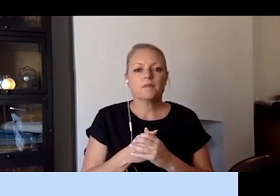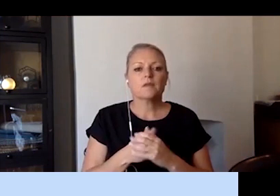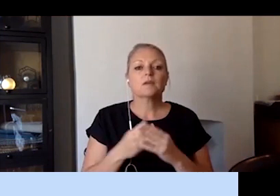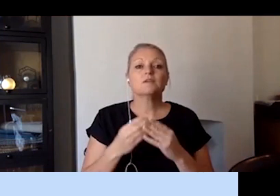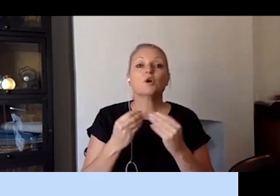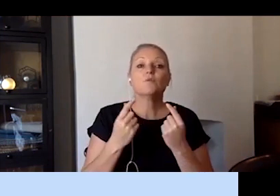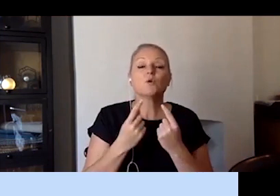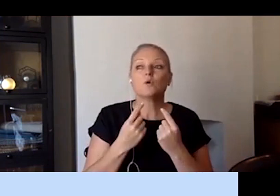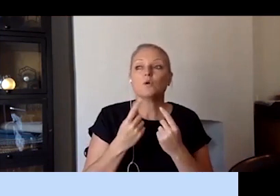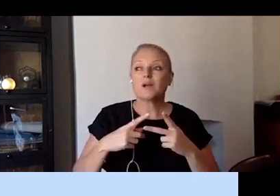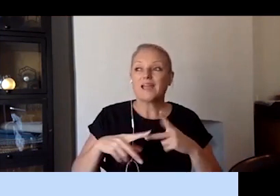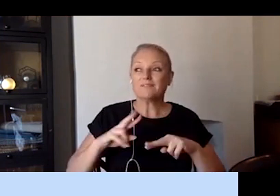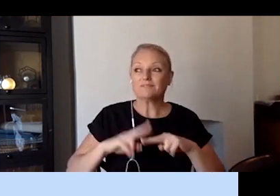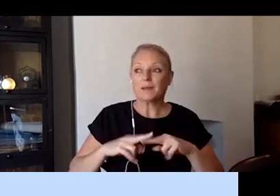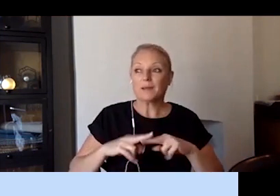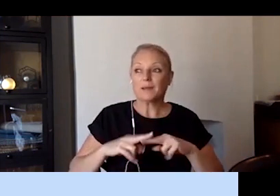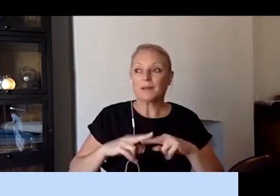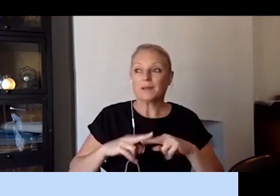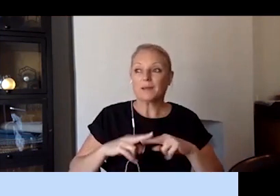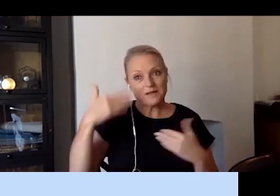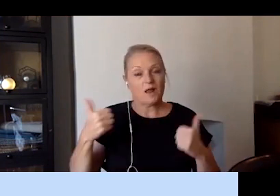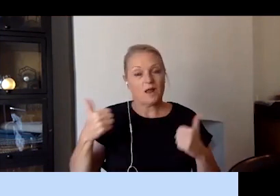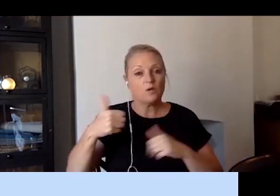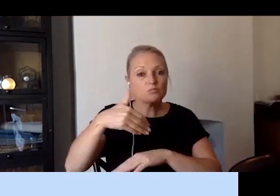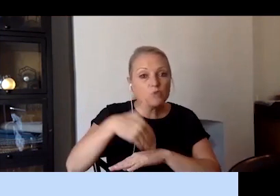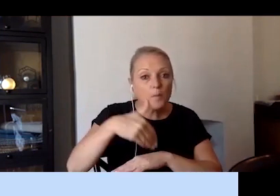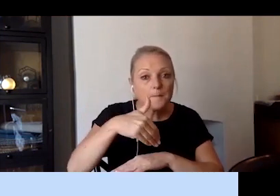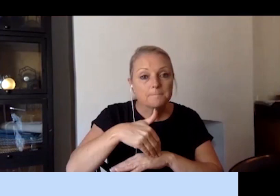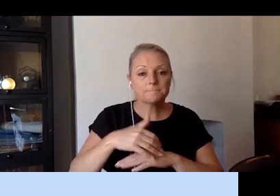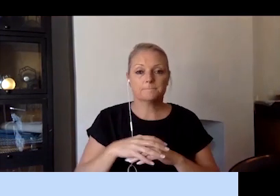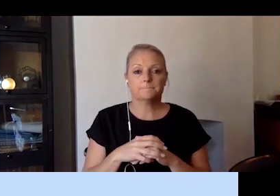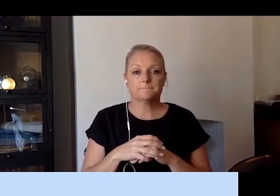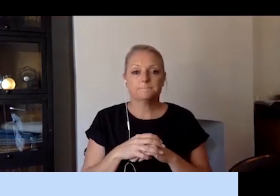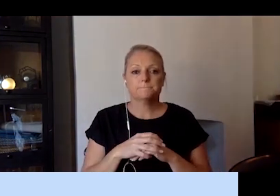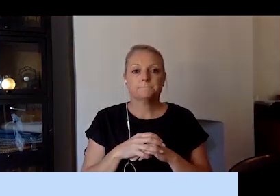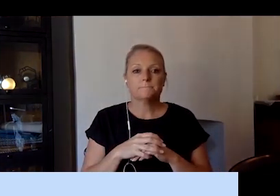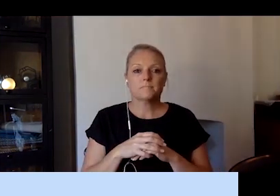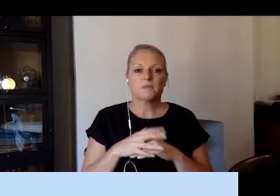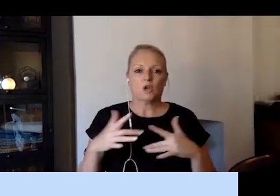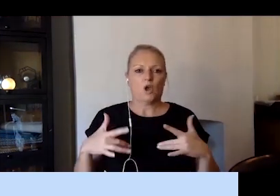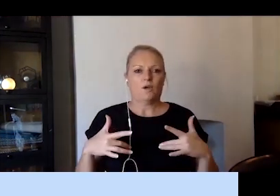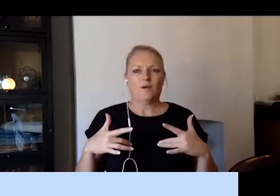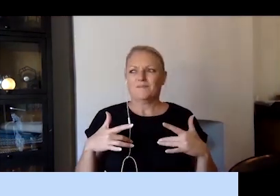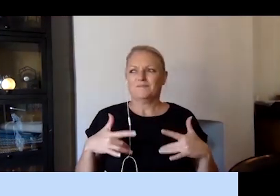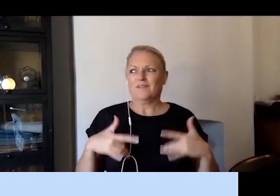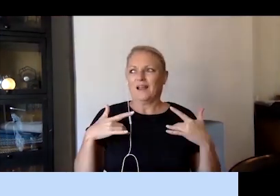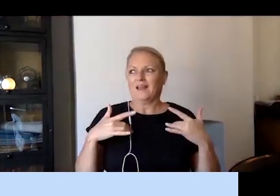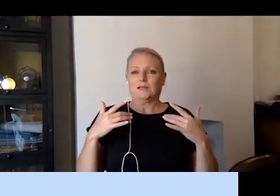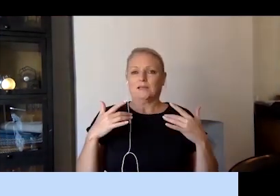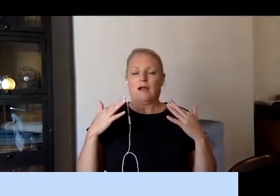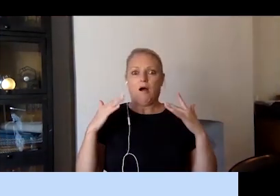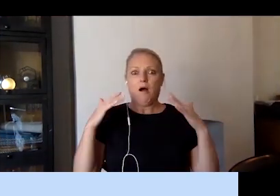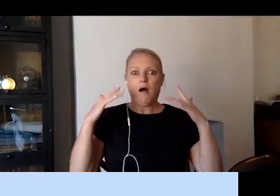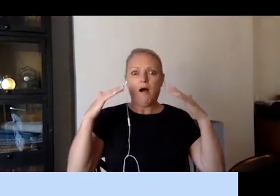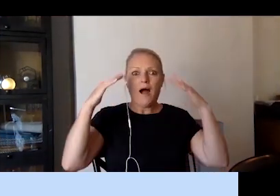problem or a mental illness when the feelings are of such long duration and such high intensity that they start